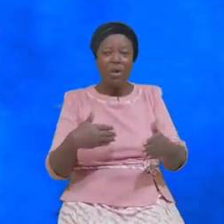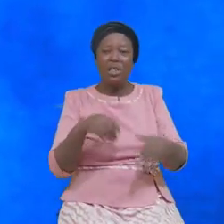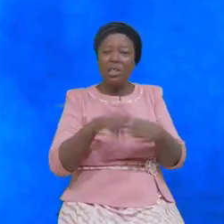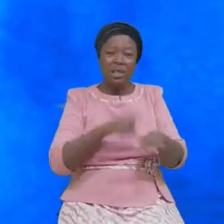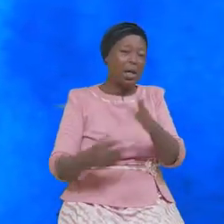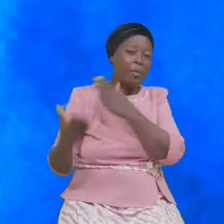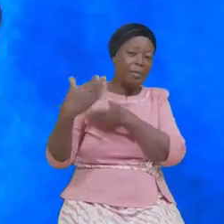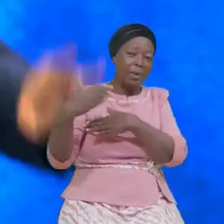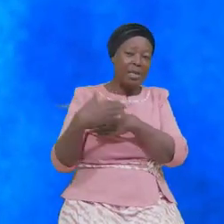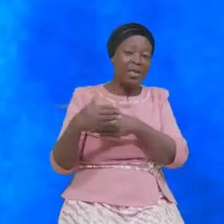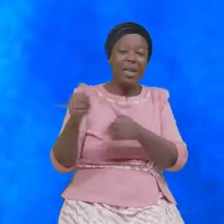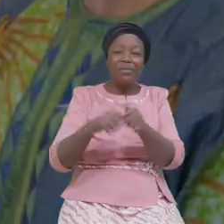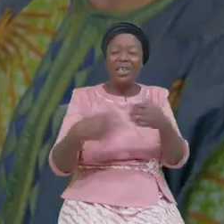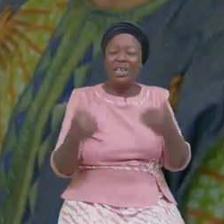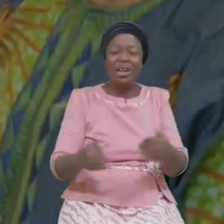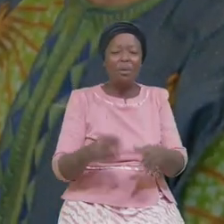and everything, talking,